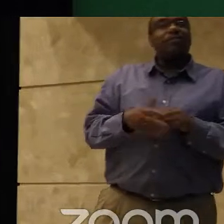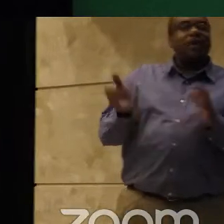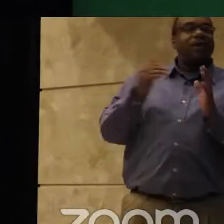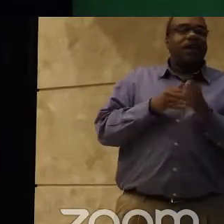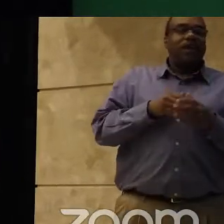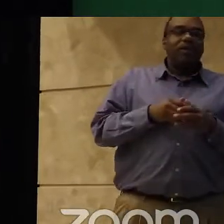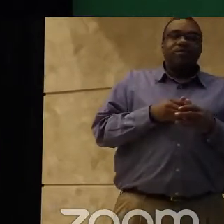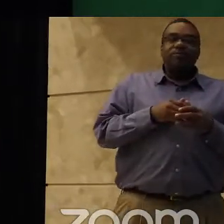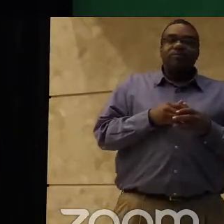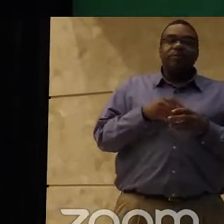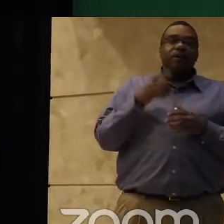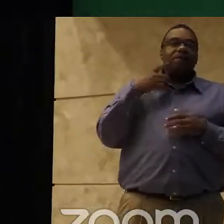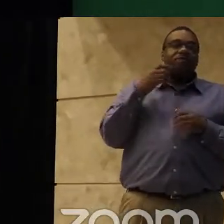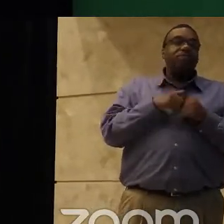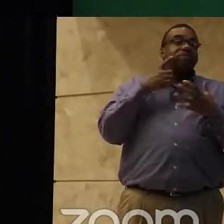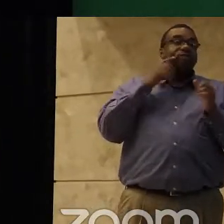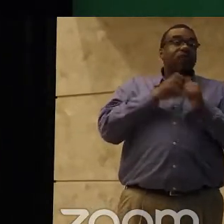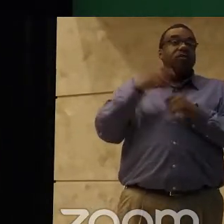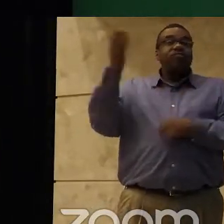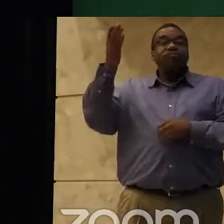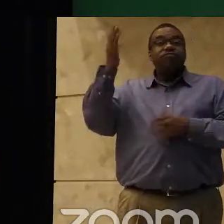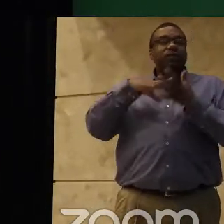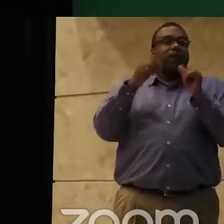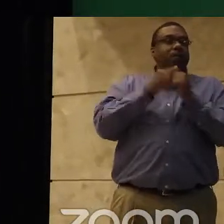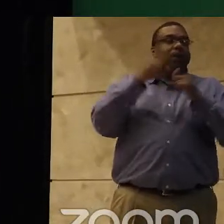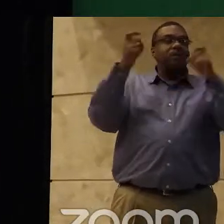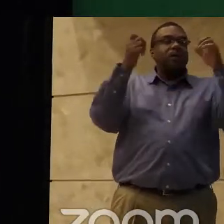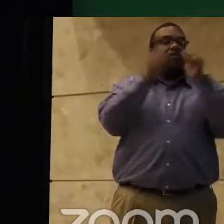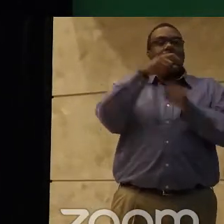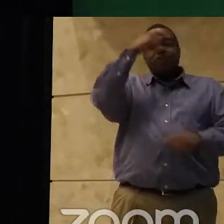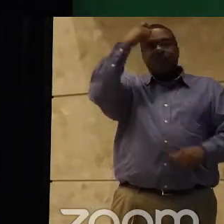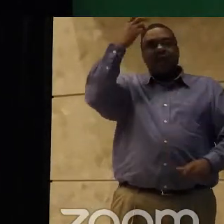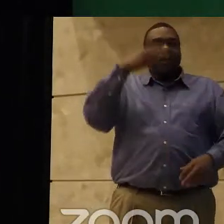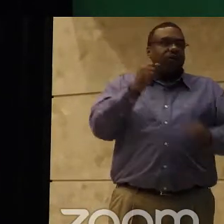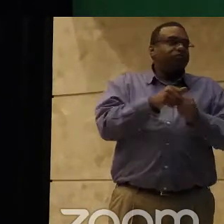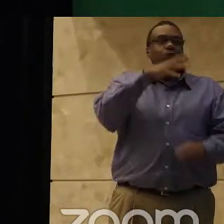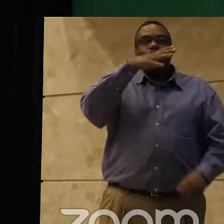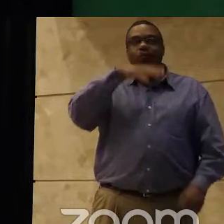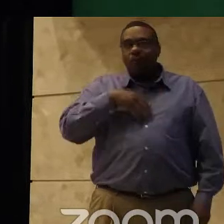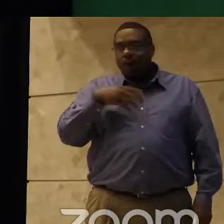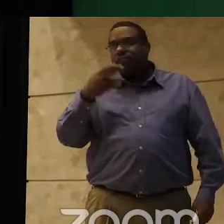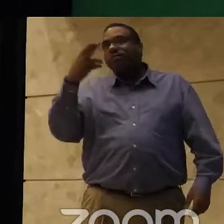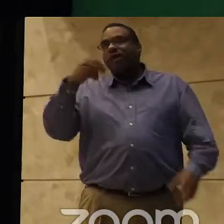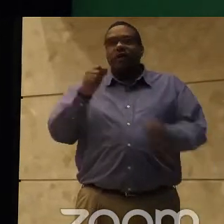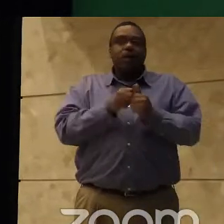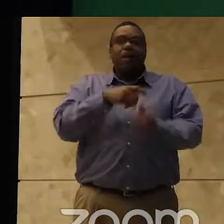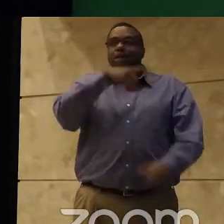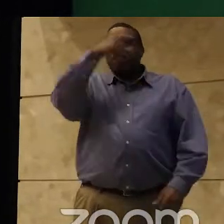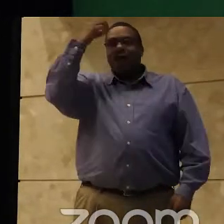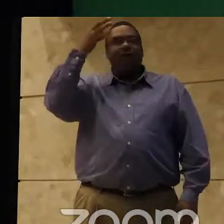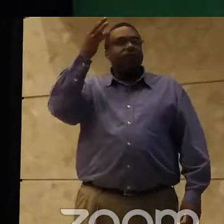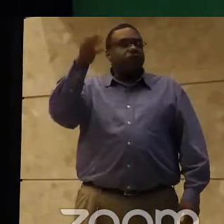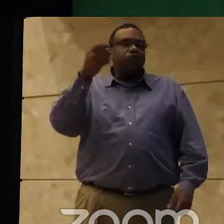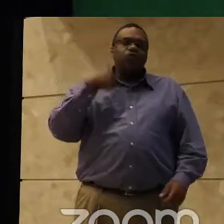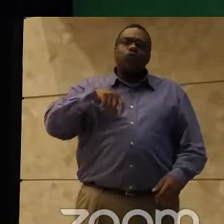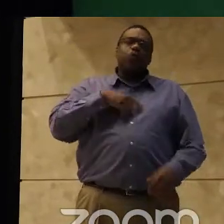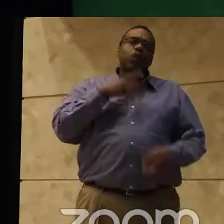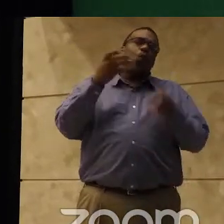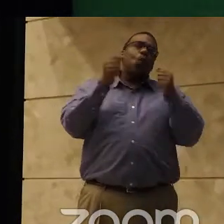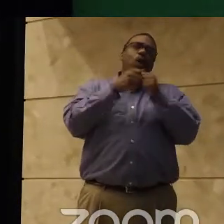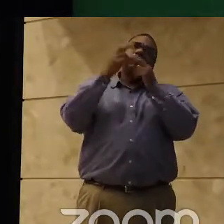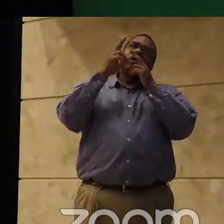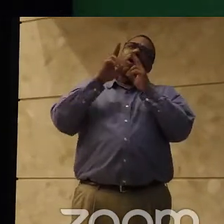Again, this series celebrates Black histories and herstories and Black futures. We want to honor